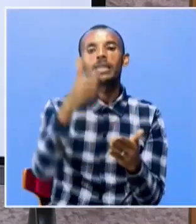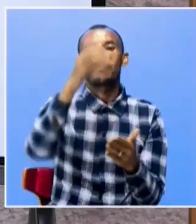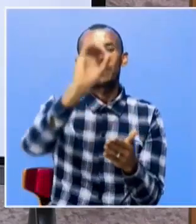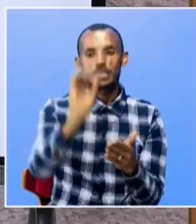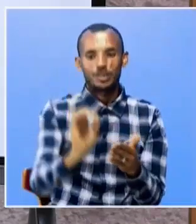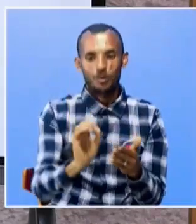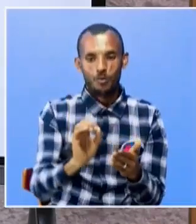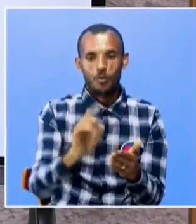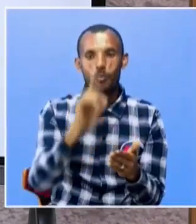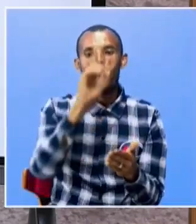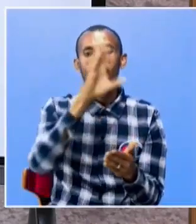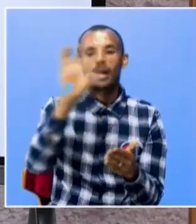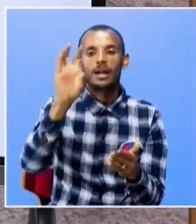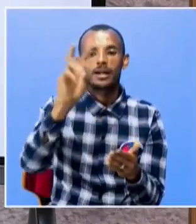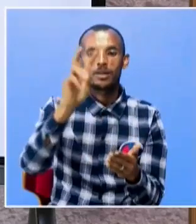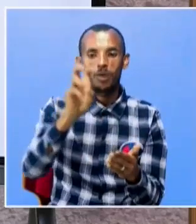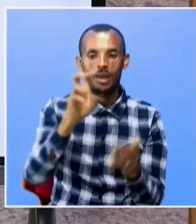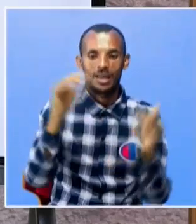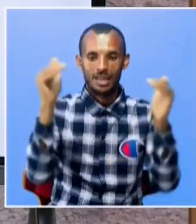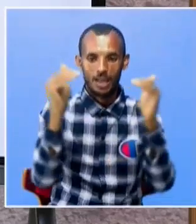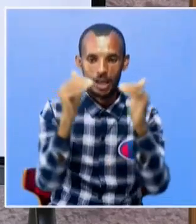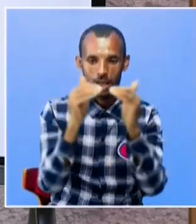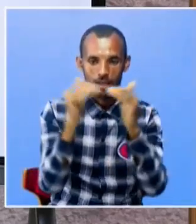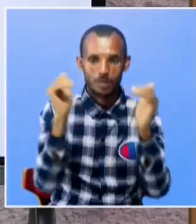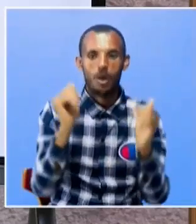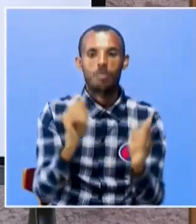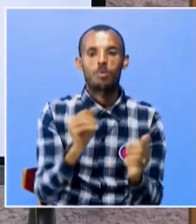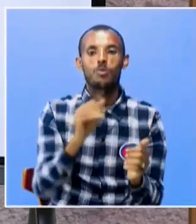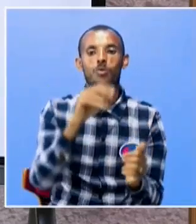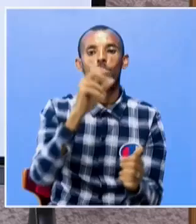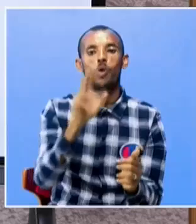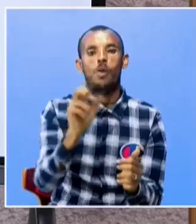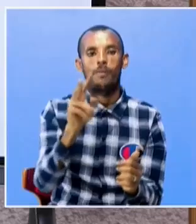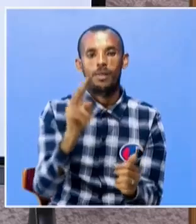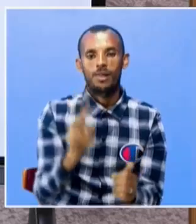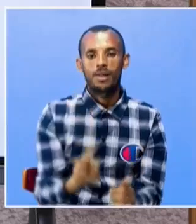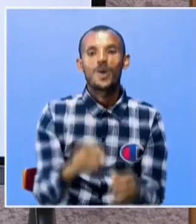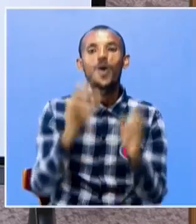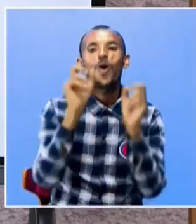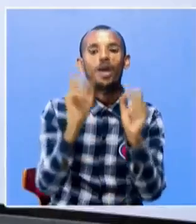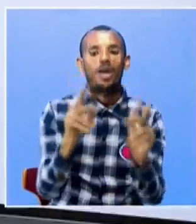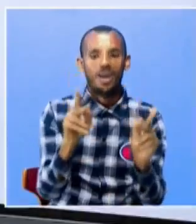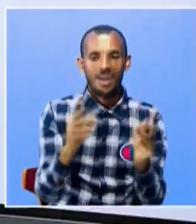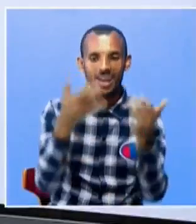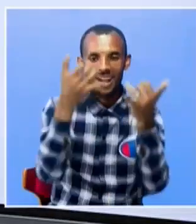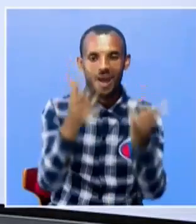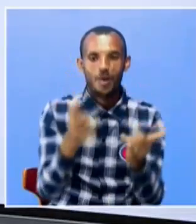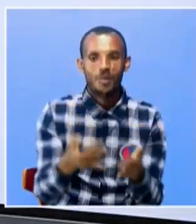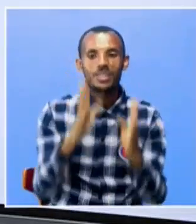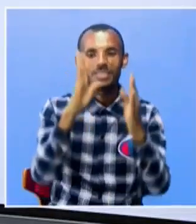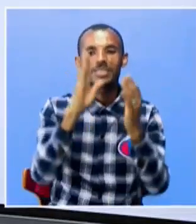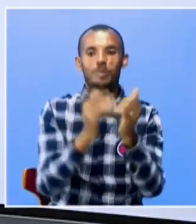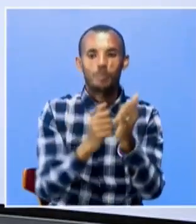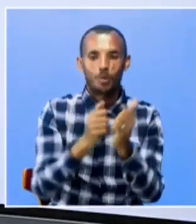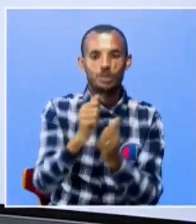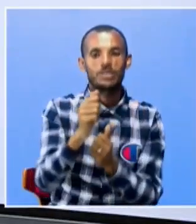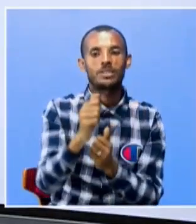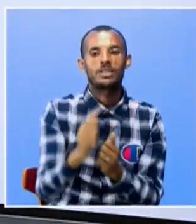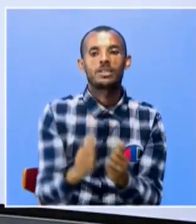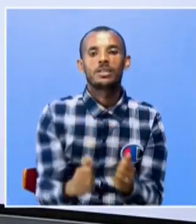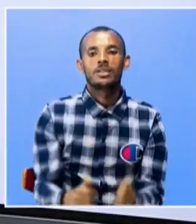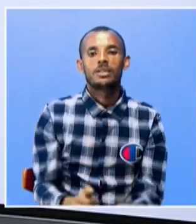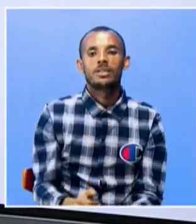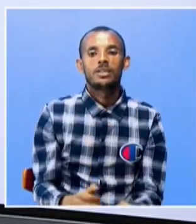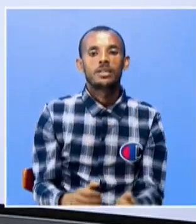10% of 120 is 12. Okay, now let's proceed. Let's